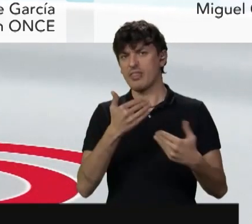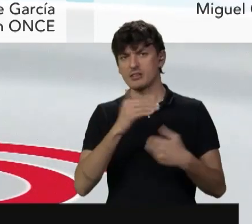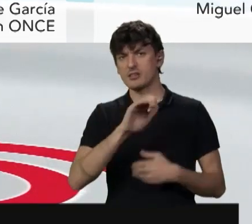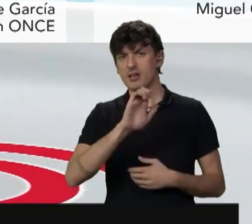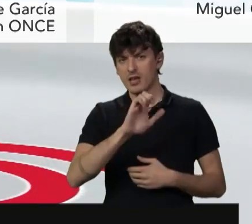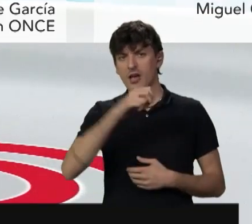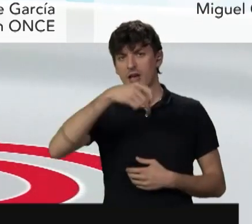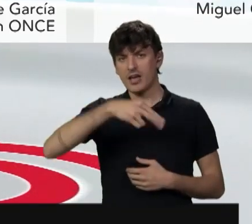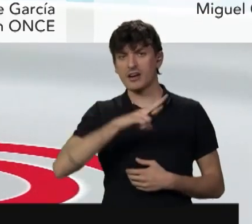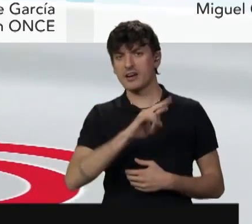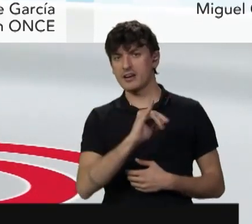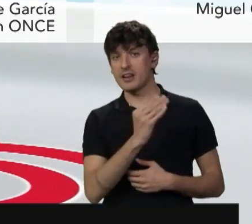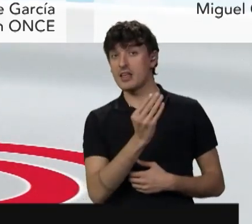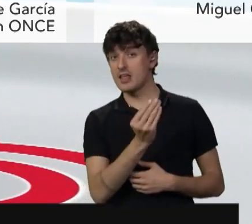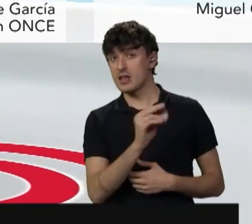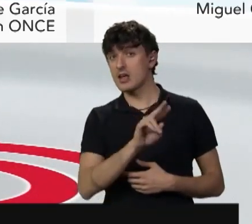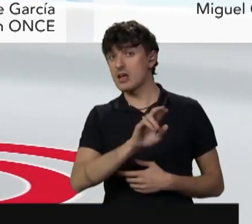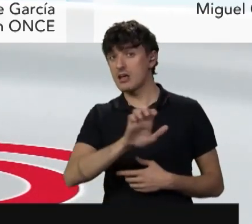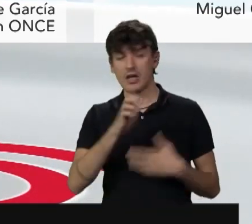Thank you, Enrique,